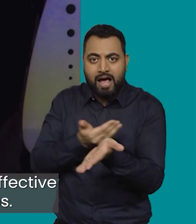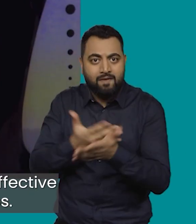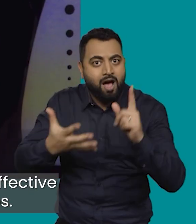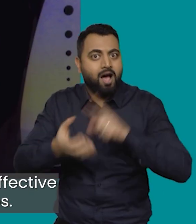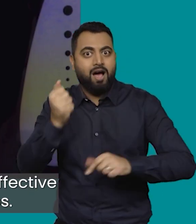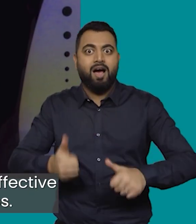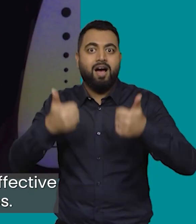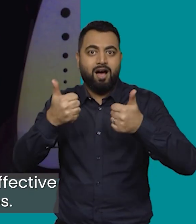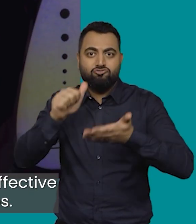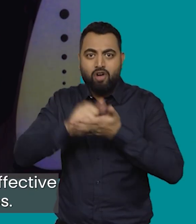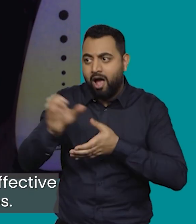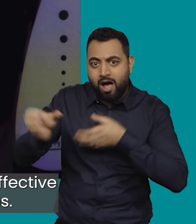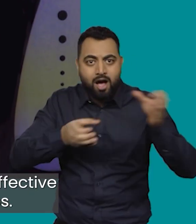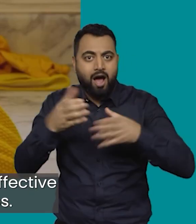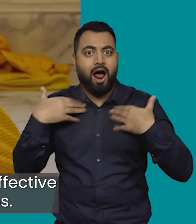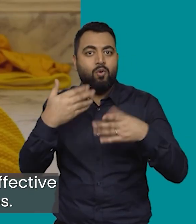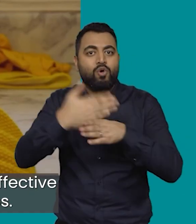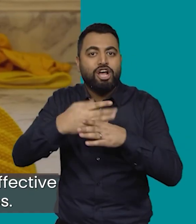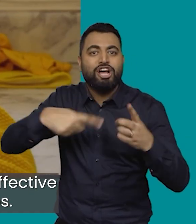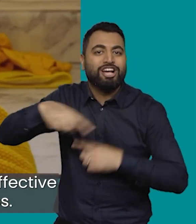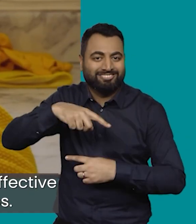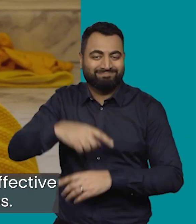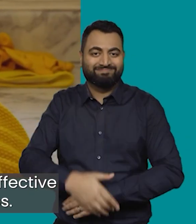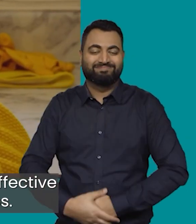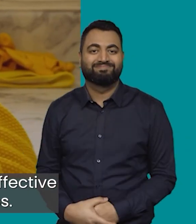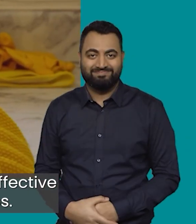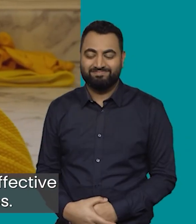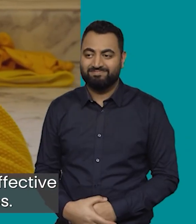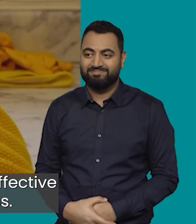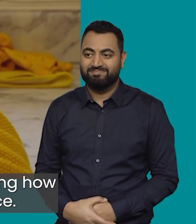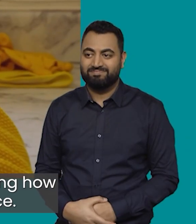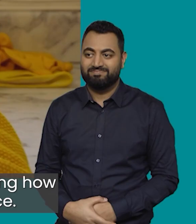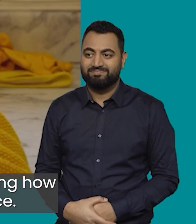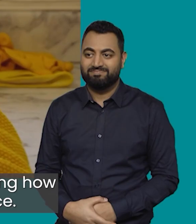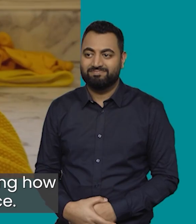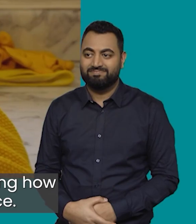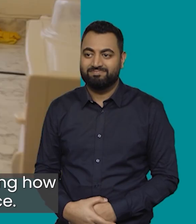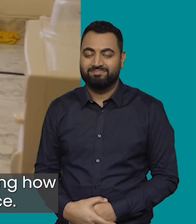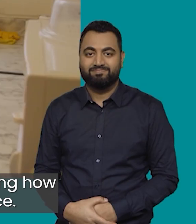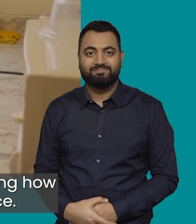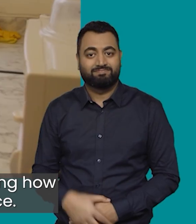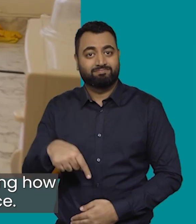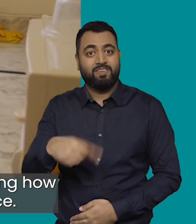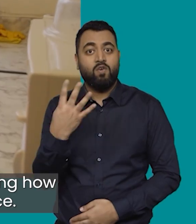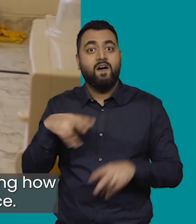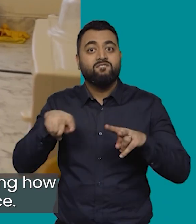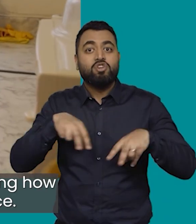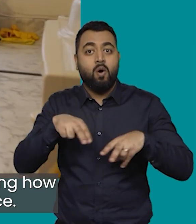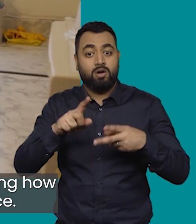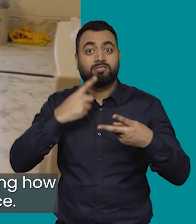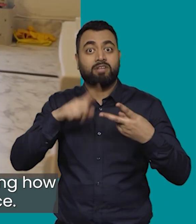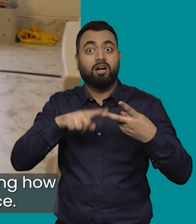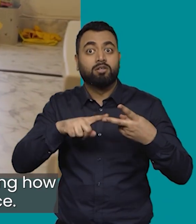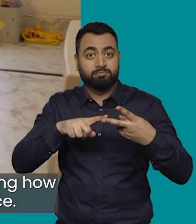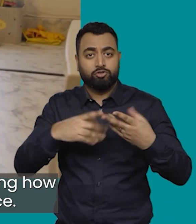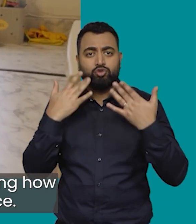support person-centered, safe and effective delegation of healthcare activities. This is the second of 4 videos showing how